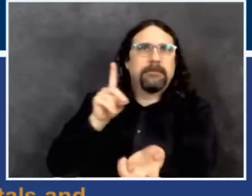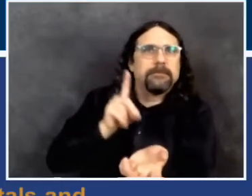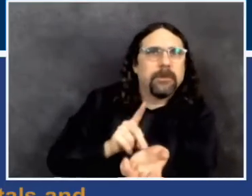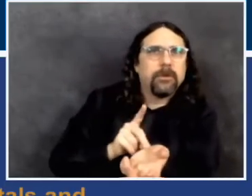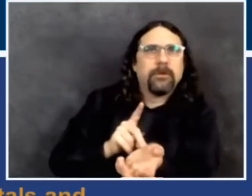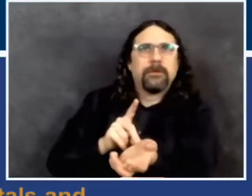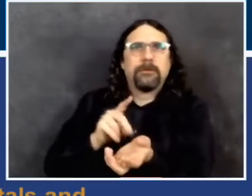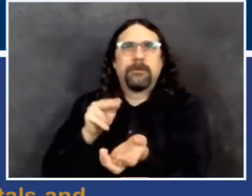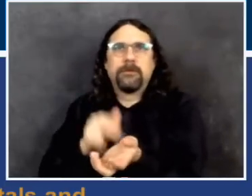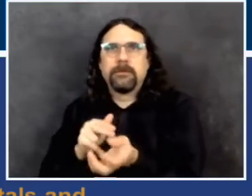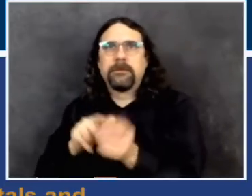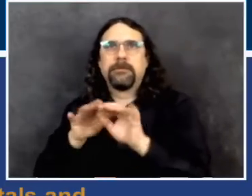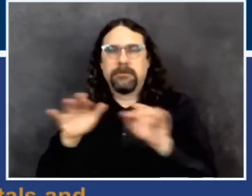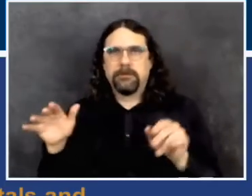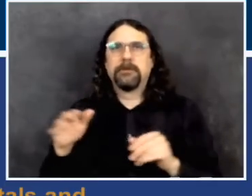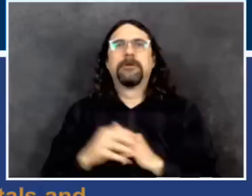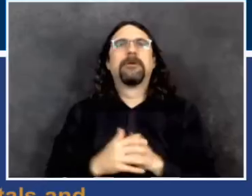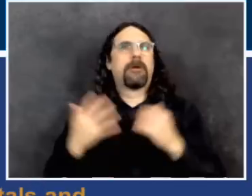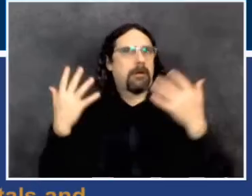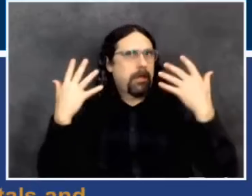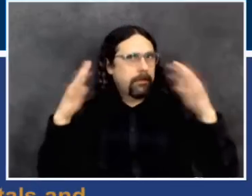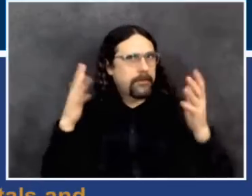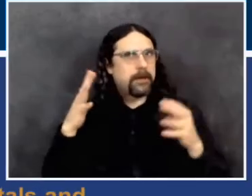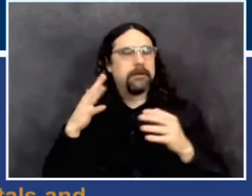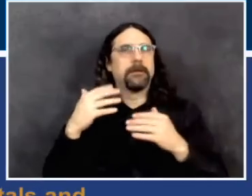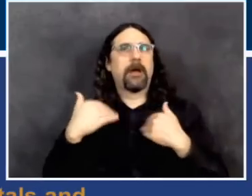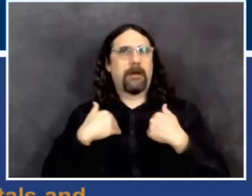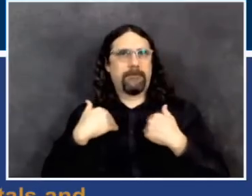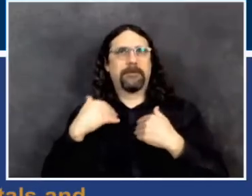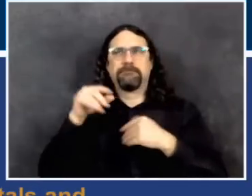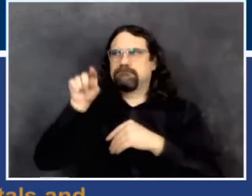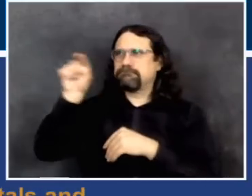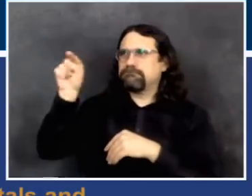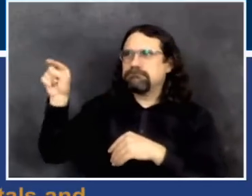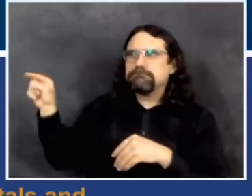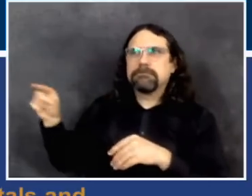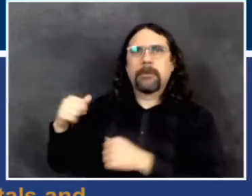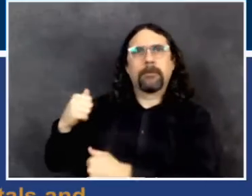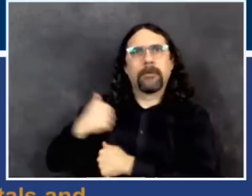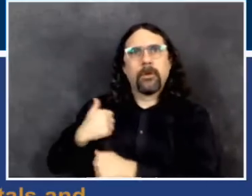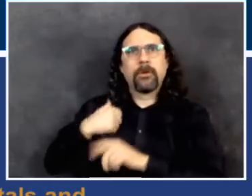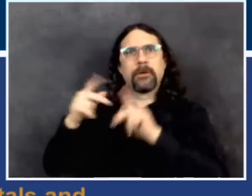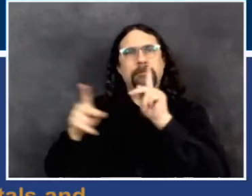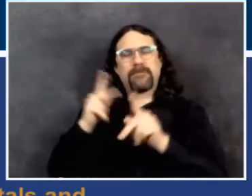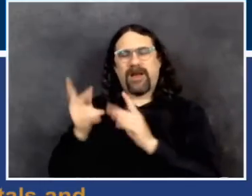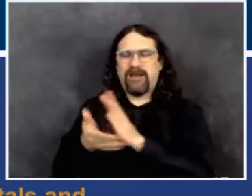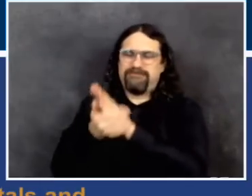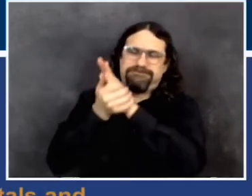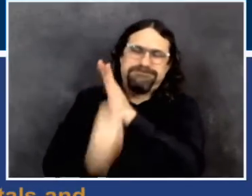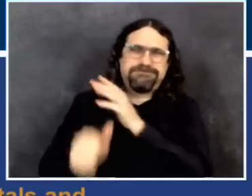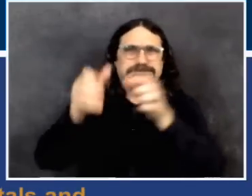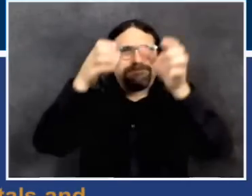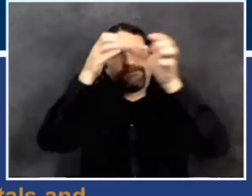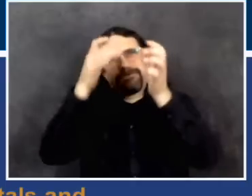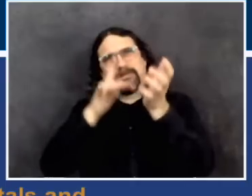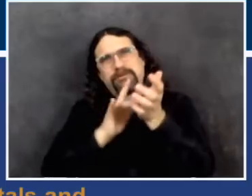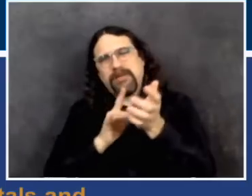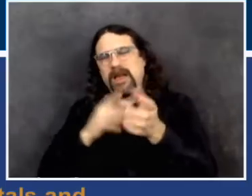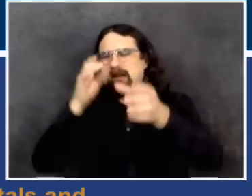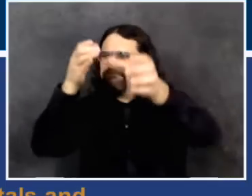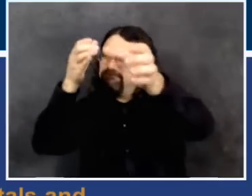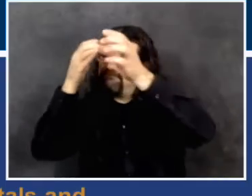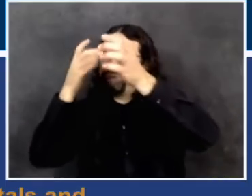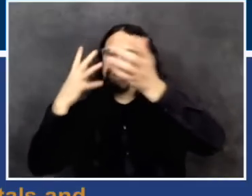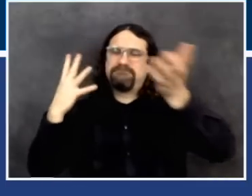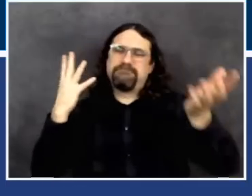them, and we needed them badly, and slowly but surely the numbers have been growing. Think about what it means.